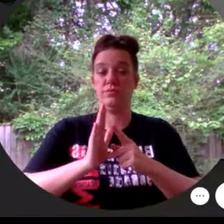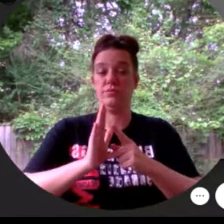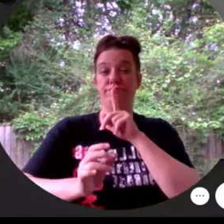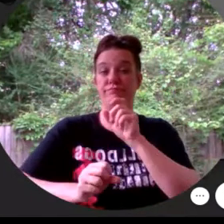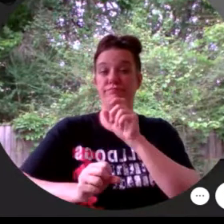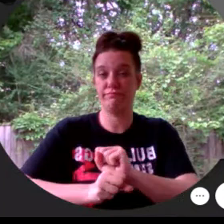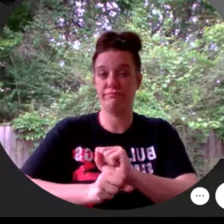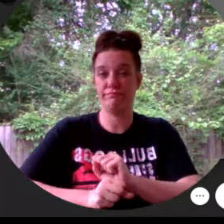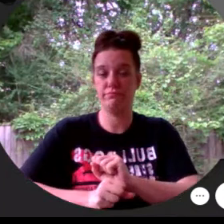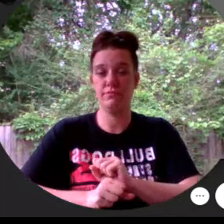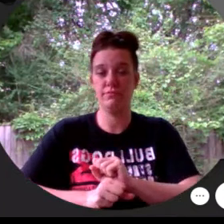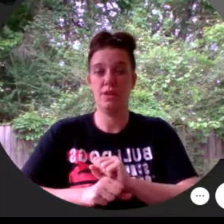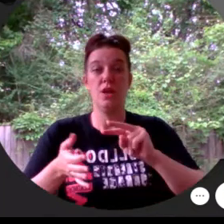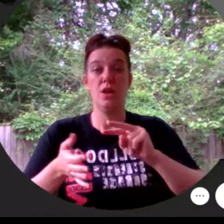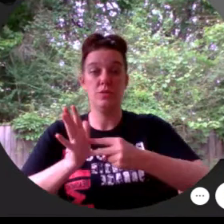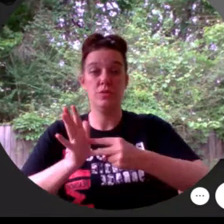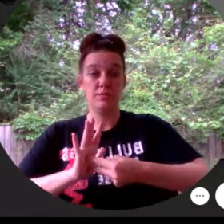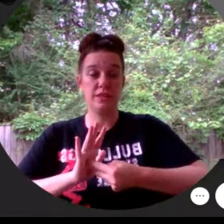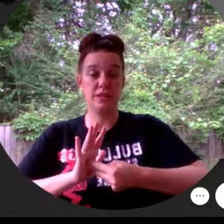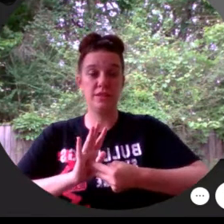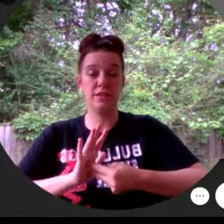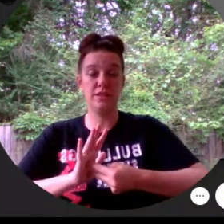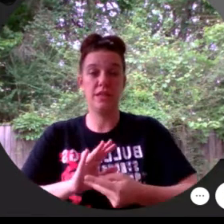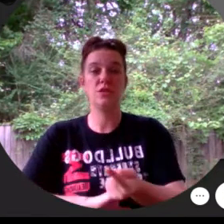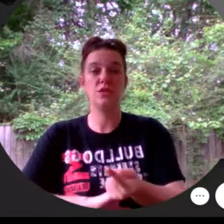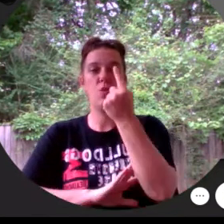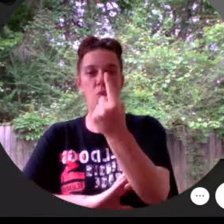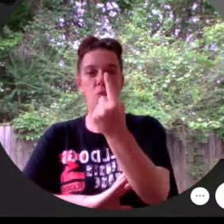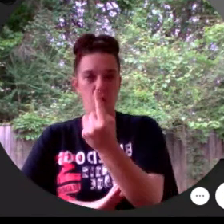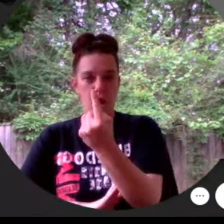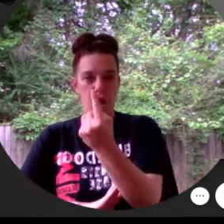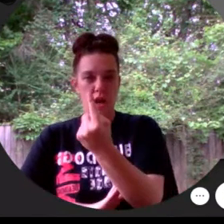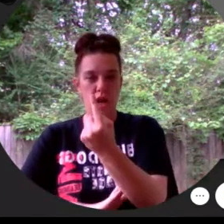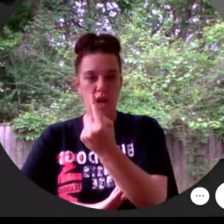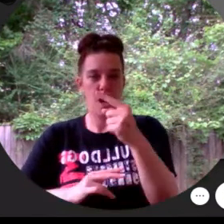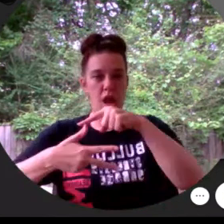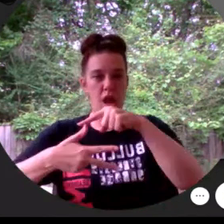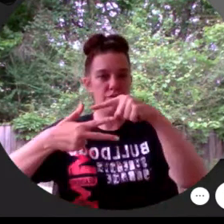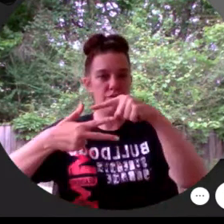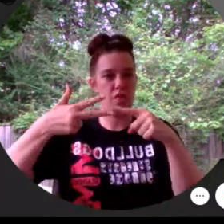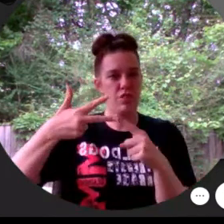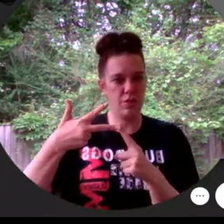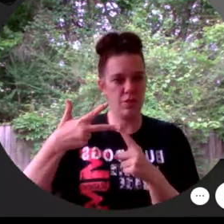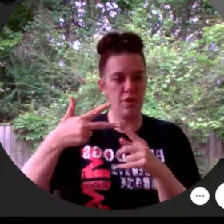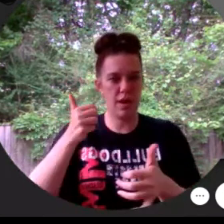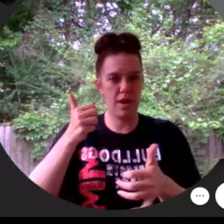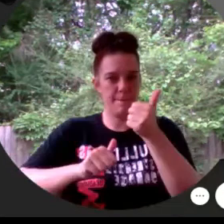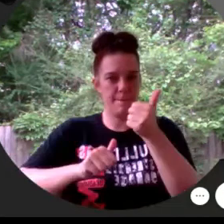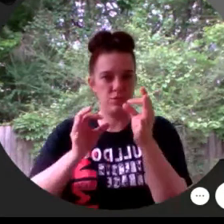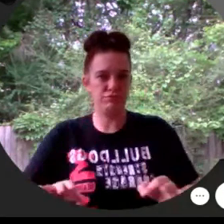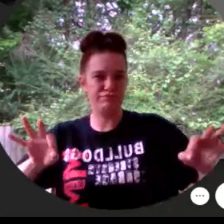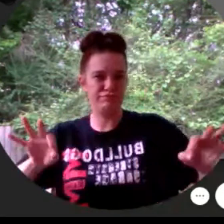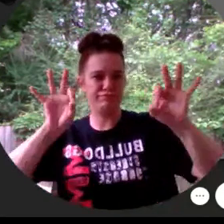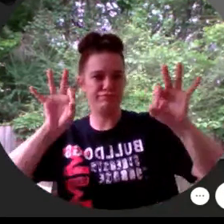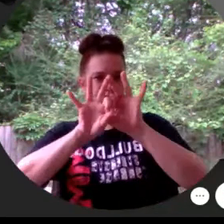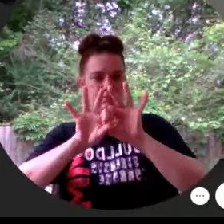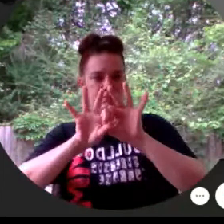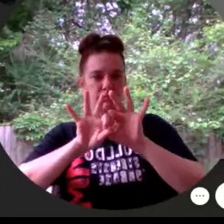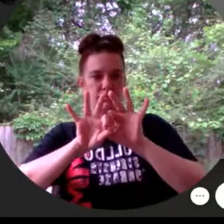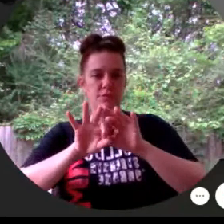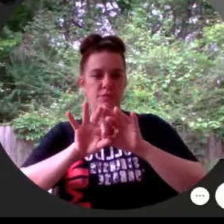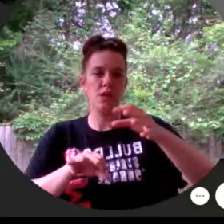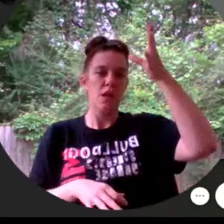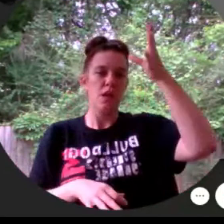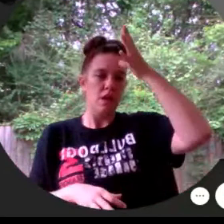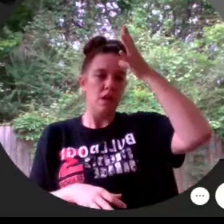Which means it's one of the 3 most important ones. If, Father, you